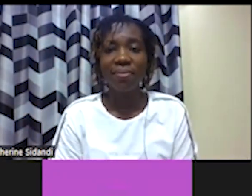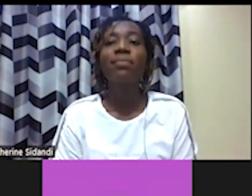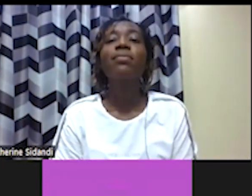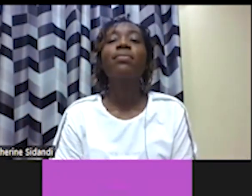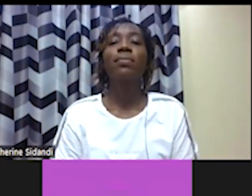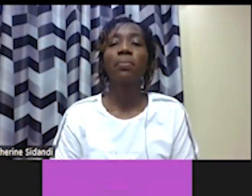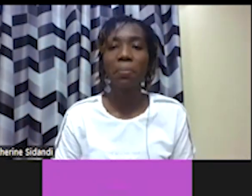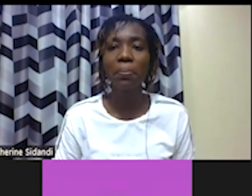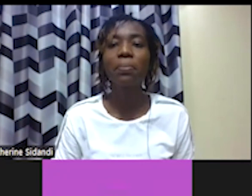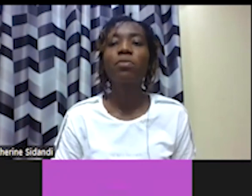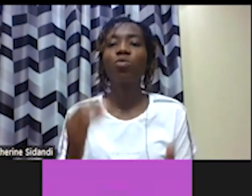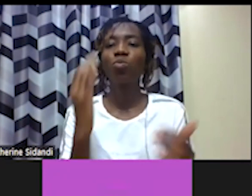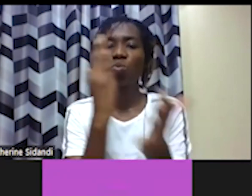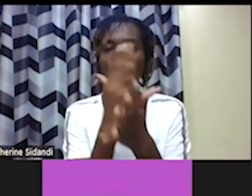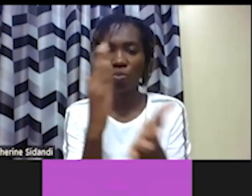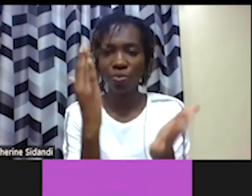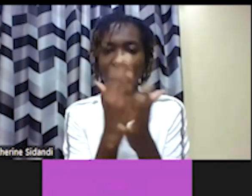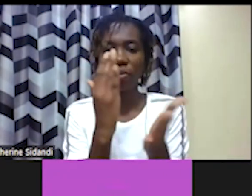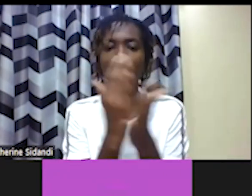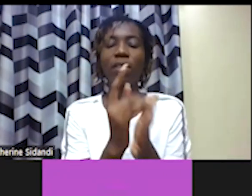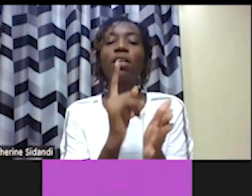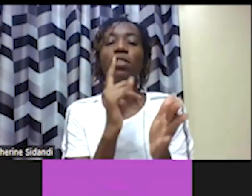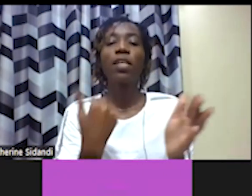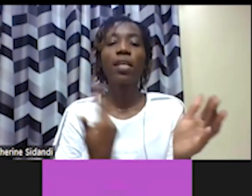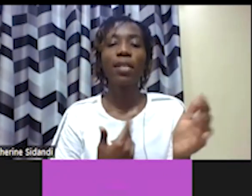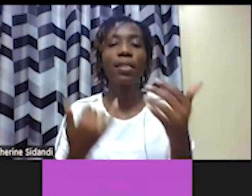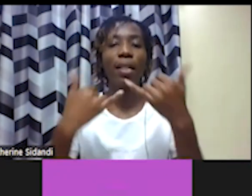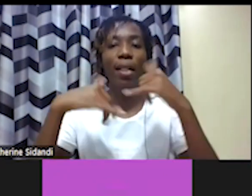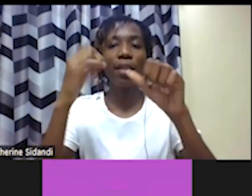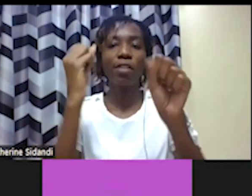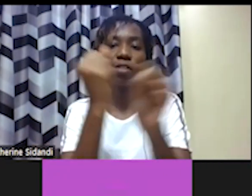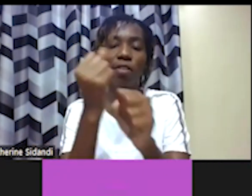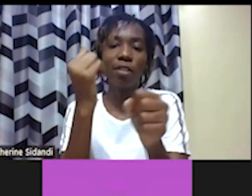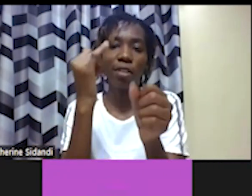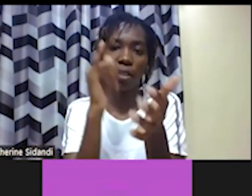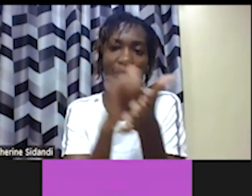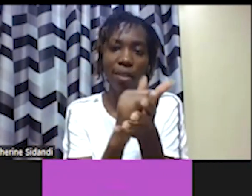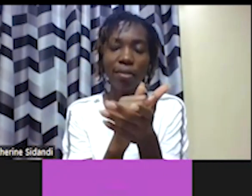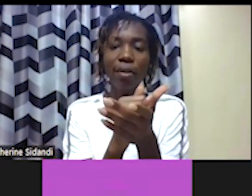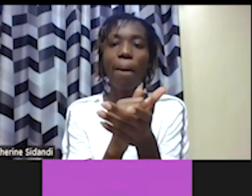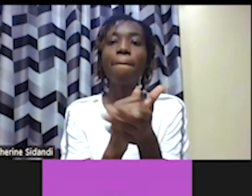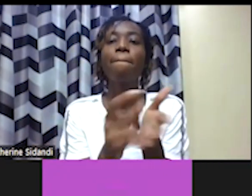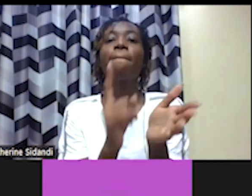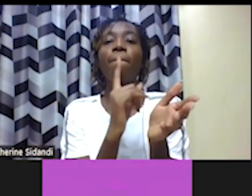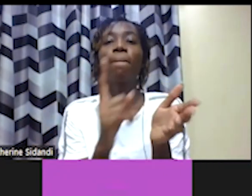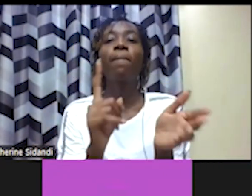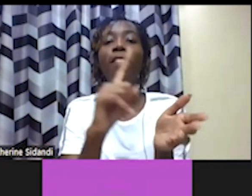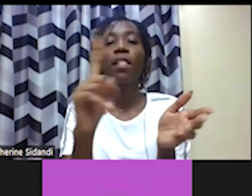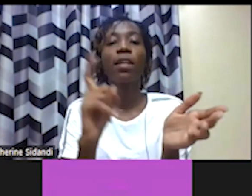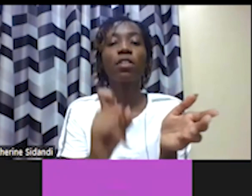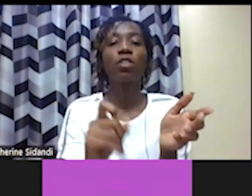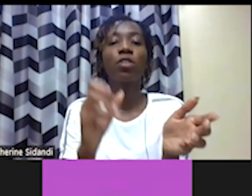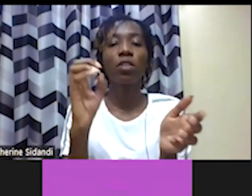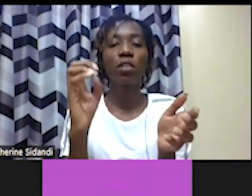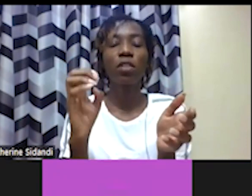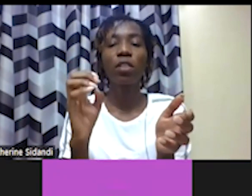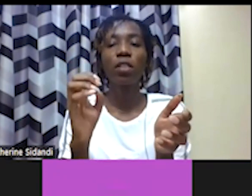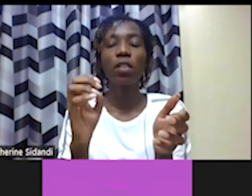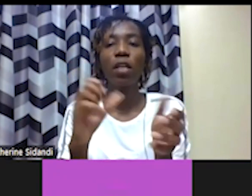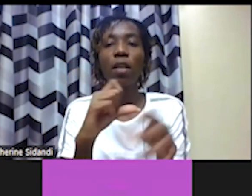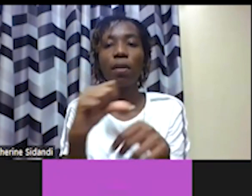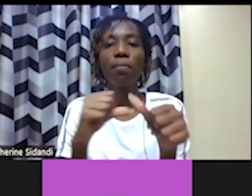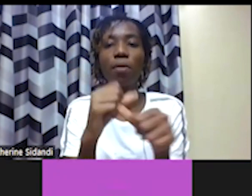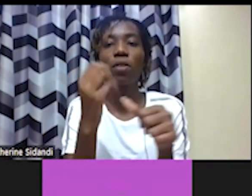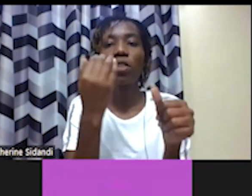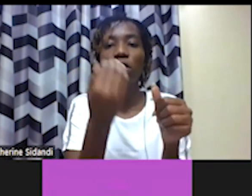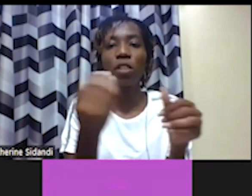Absolutely, absolutely. And I think we are trying to do that by the day. And the question by Edward about